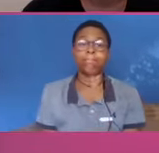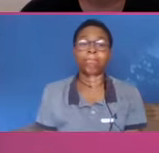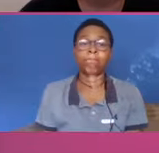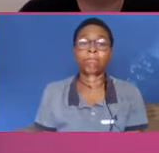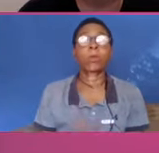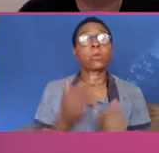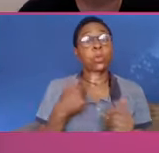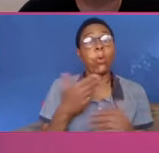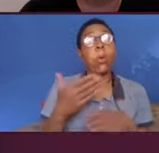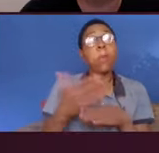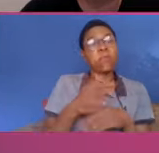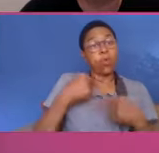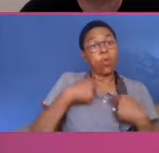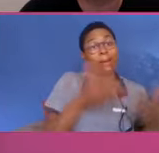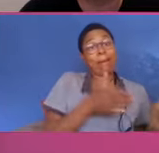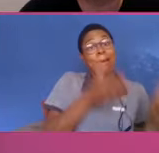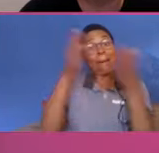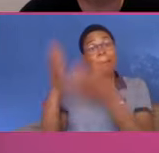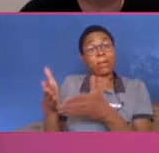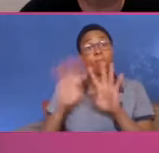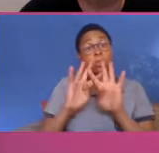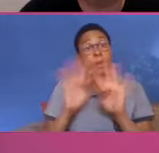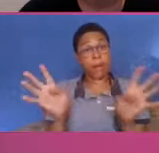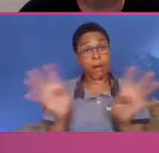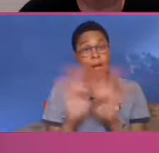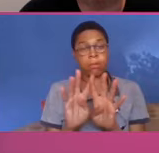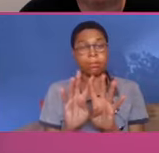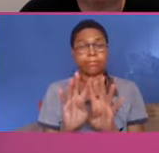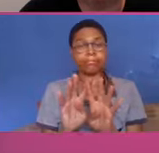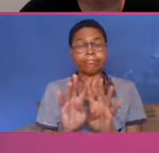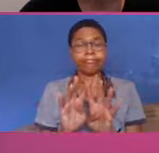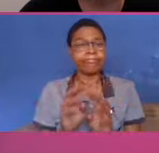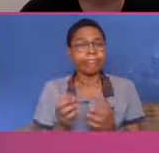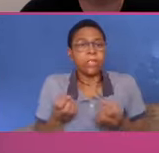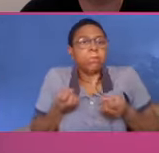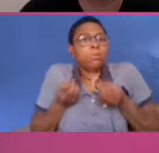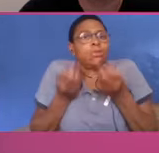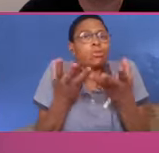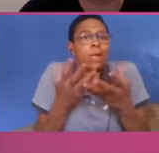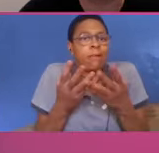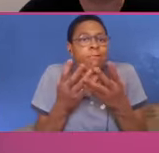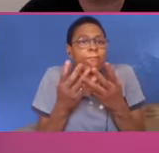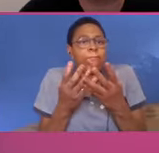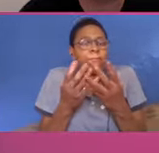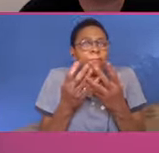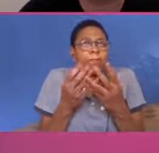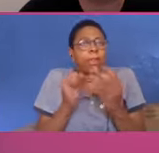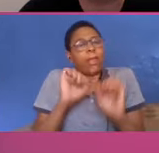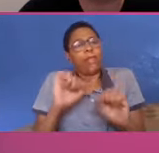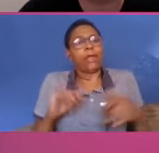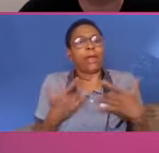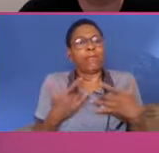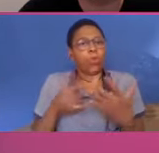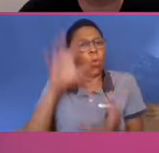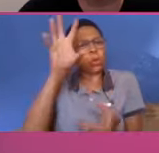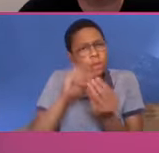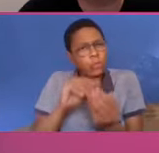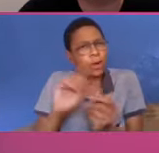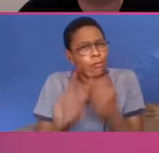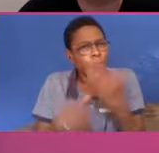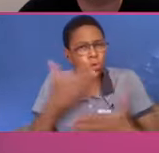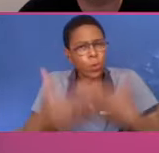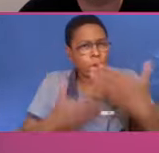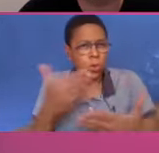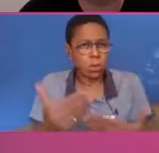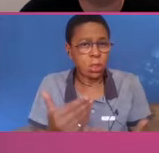our panel to introduce themselves and give a brief overview of the sections they're talking about, I'd like to add that dance studios in